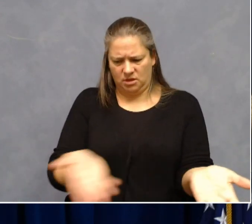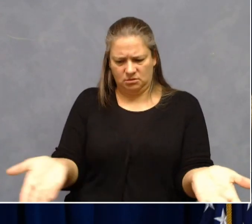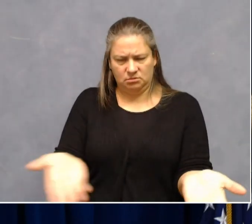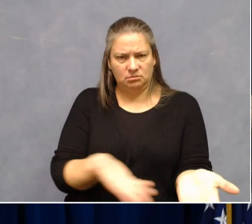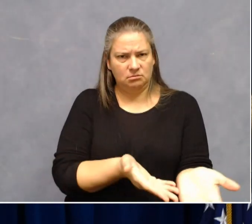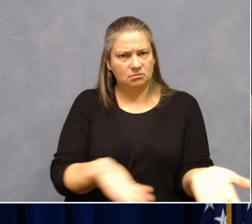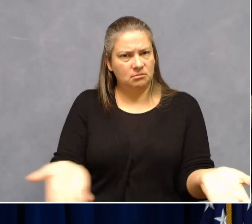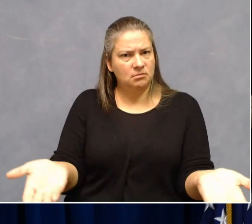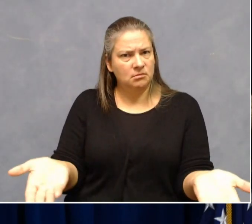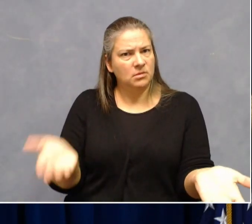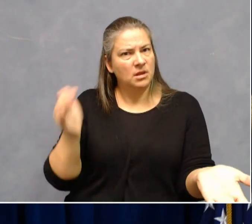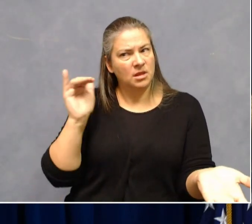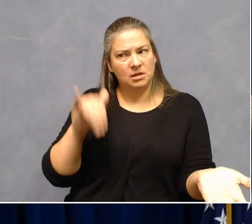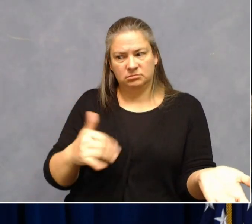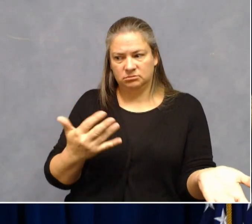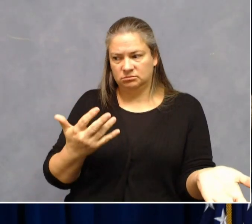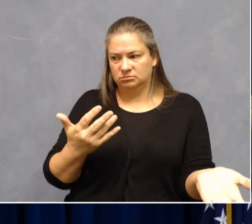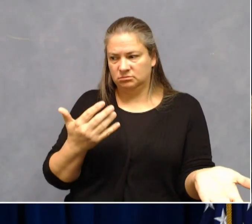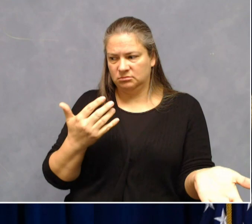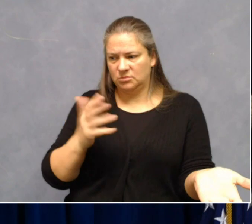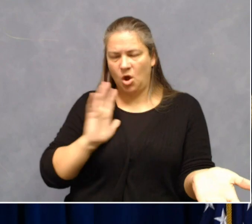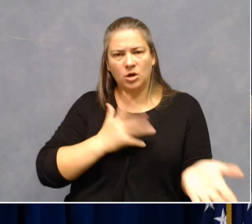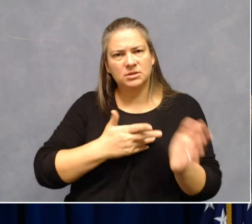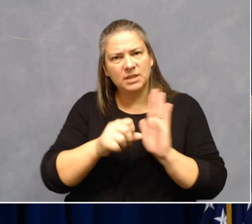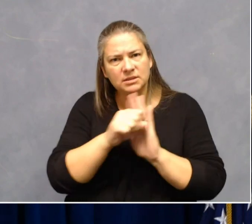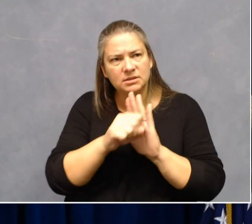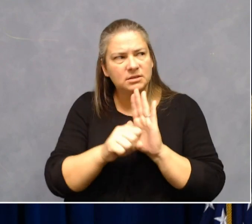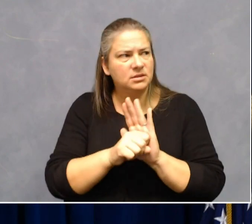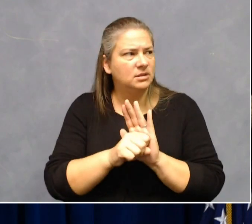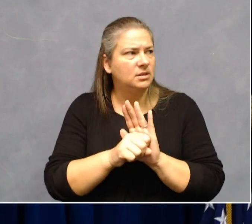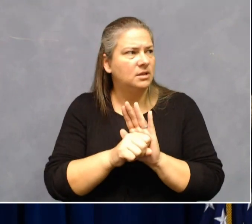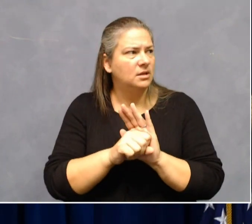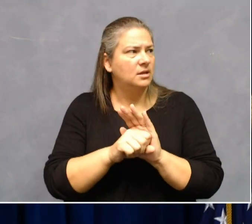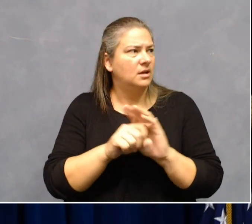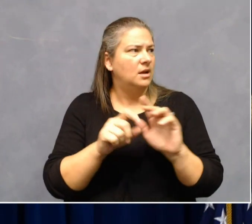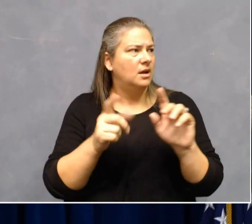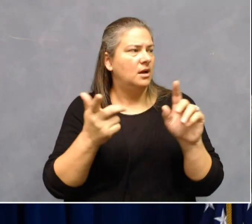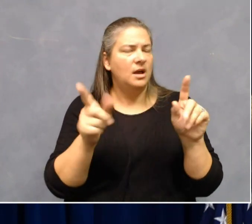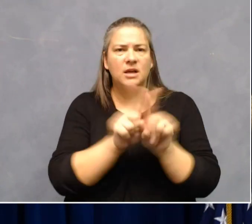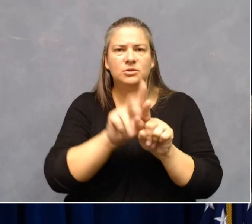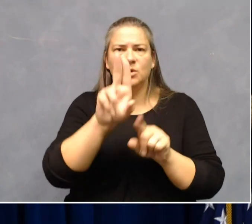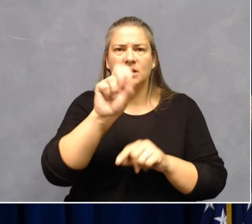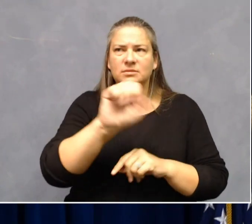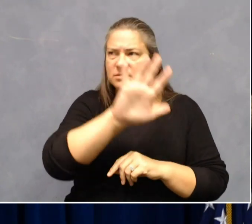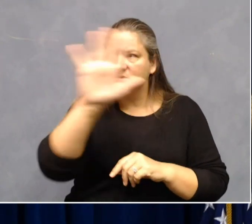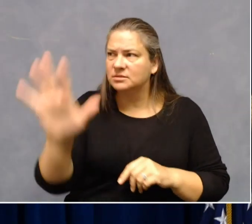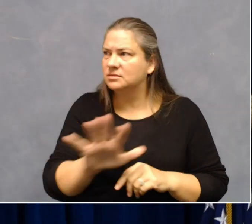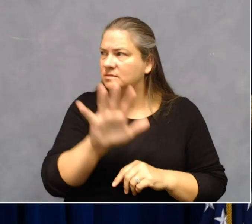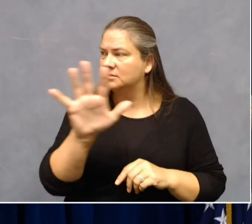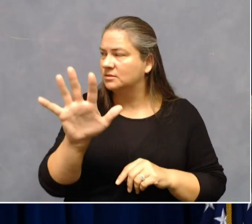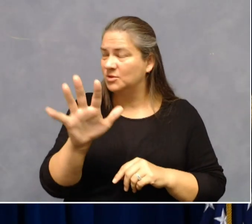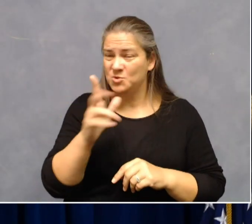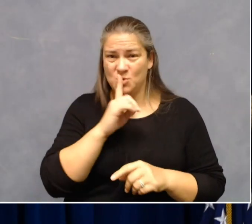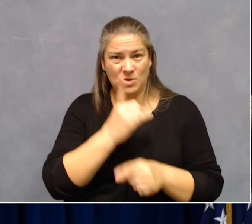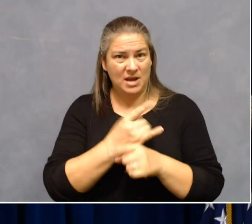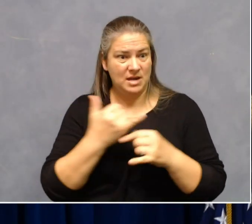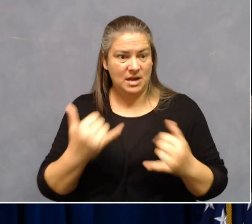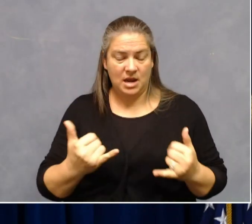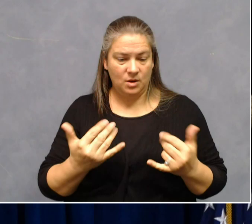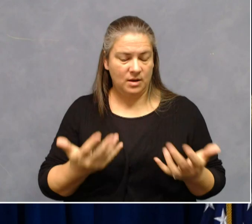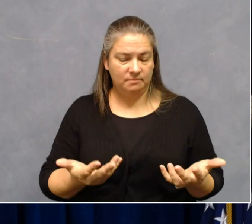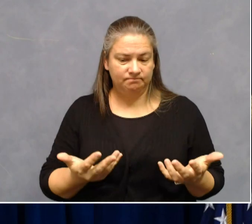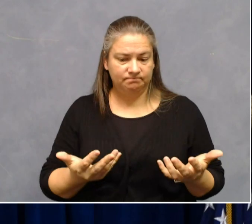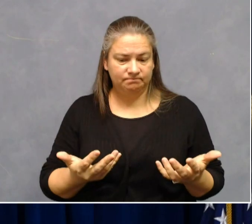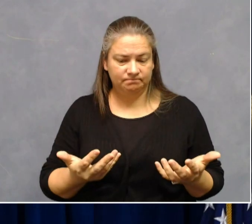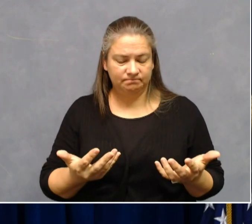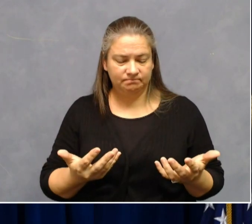where we are as a state and as a country. And at this point, given that there is at least